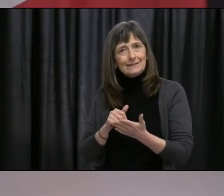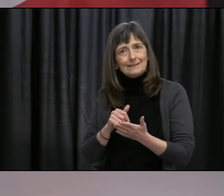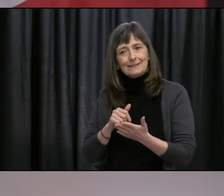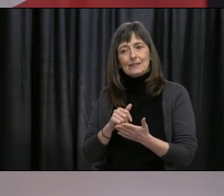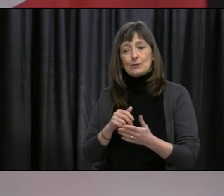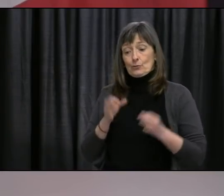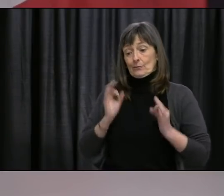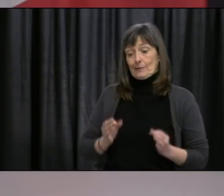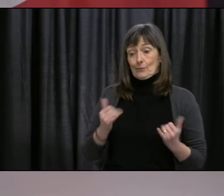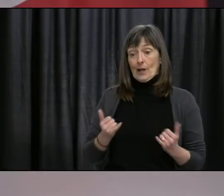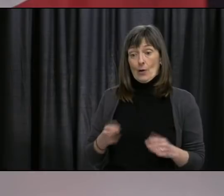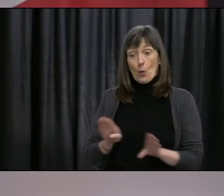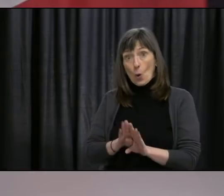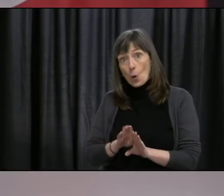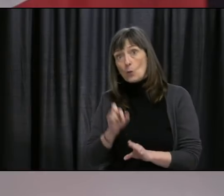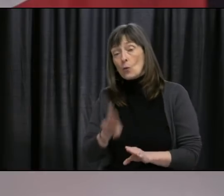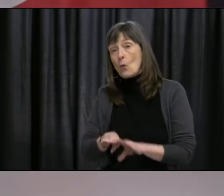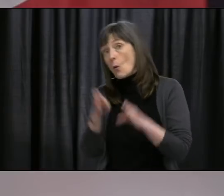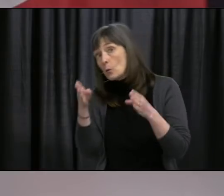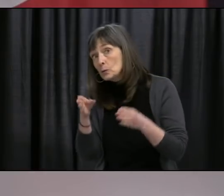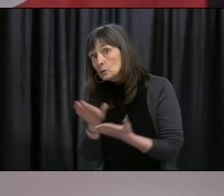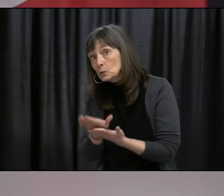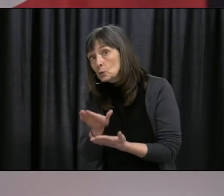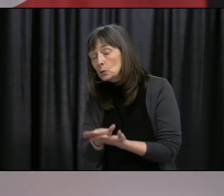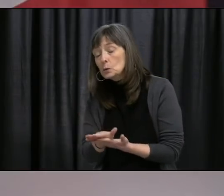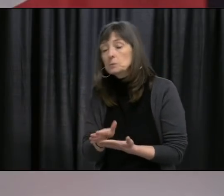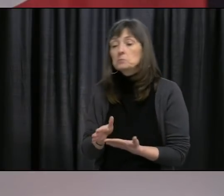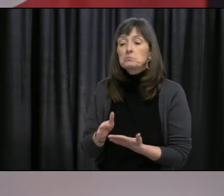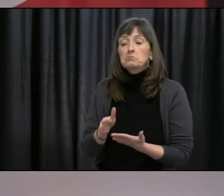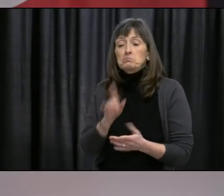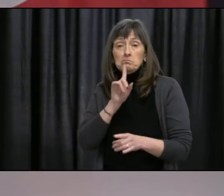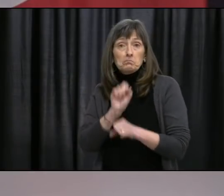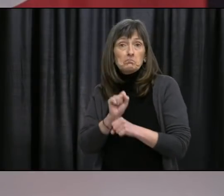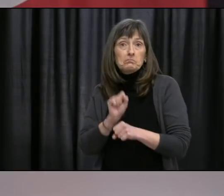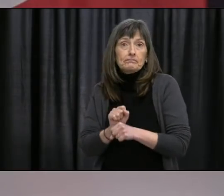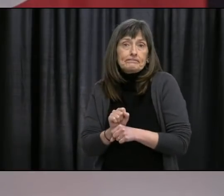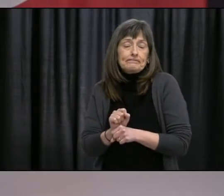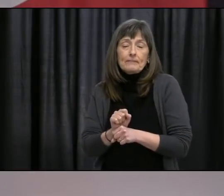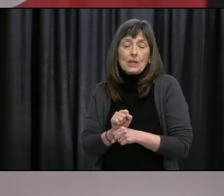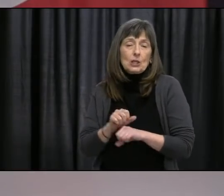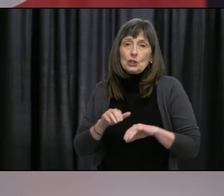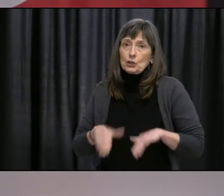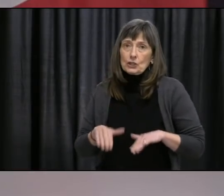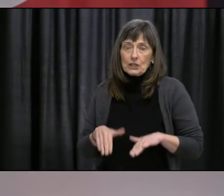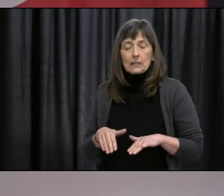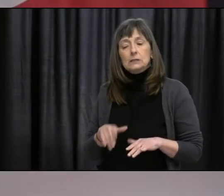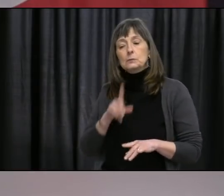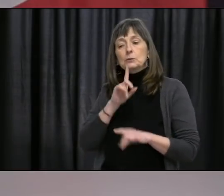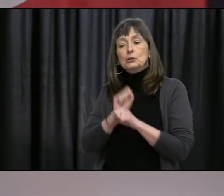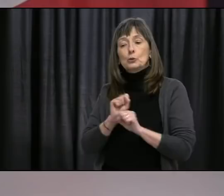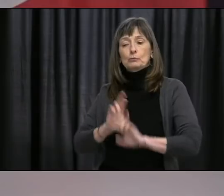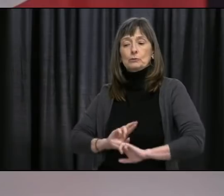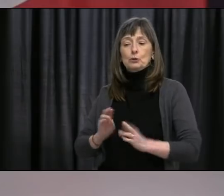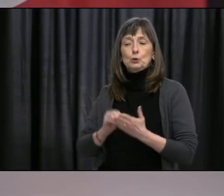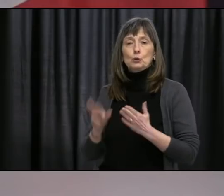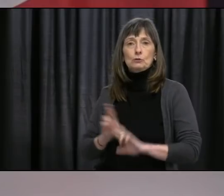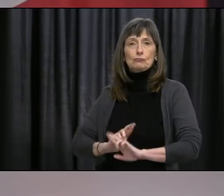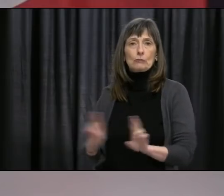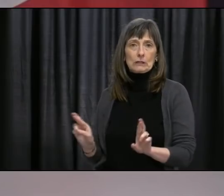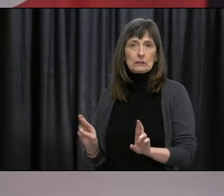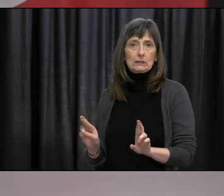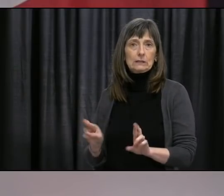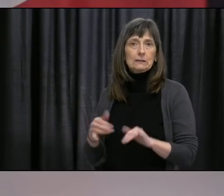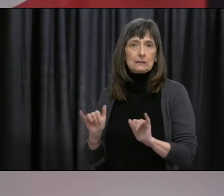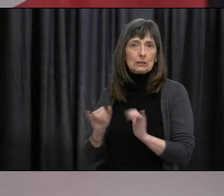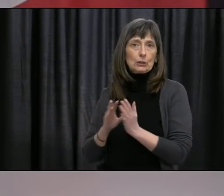making a decision today about whether schools will be closed permanently or not. I mean, as you just outlined, given where